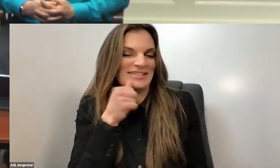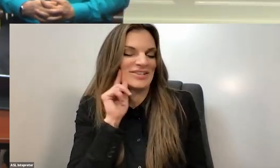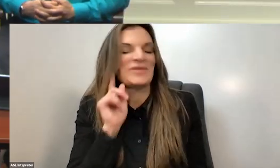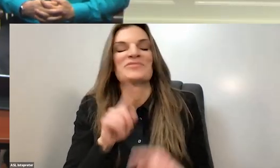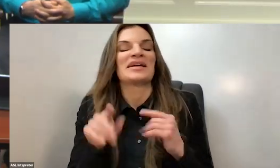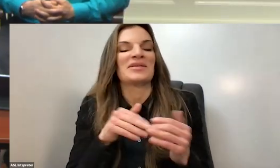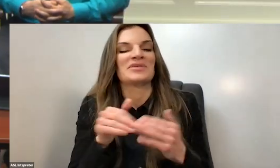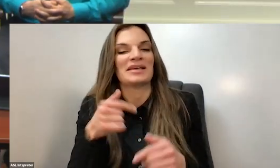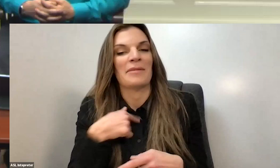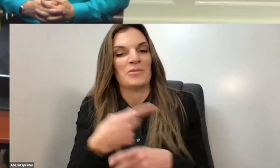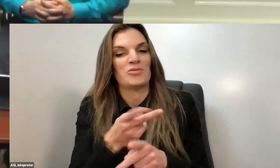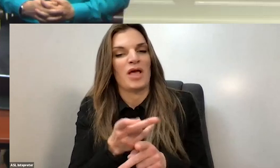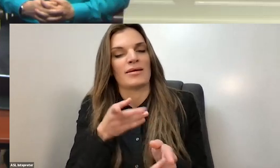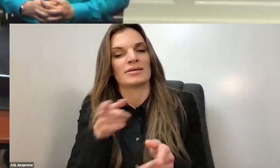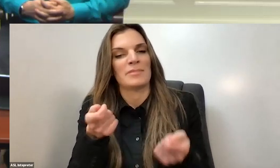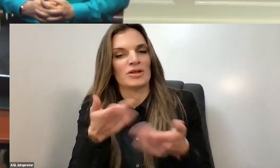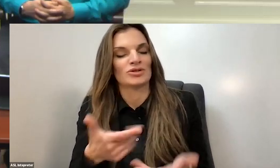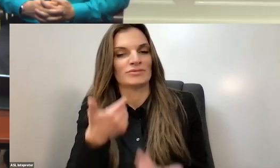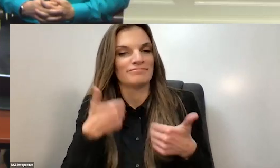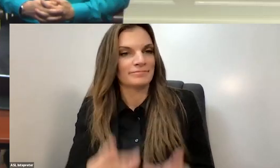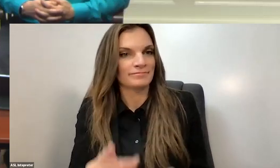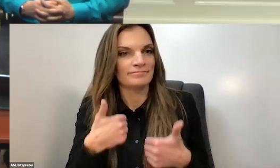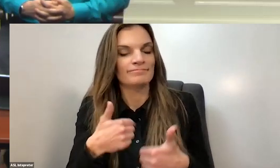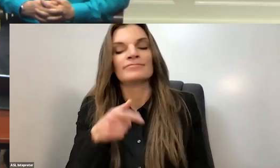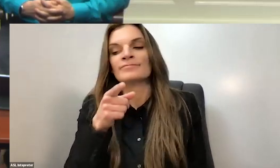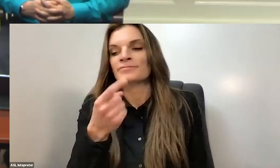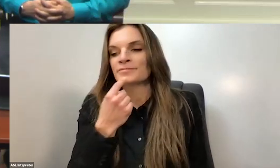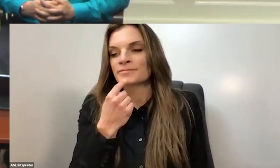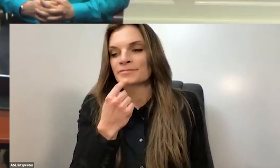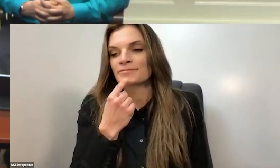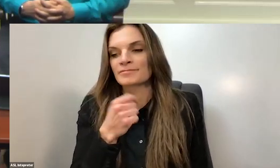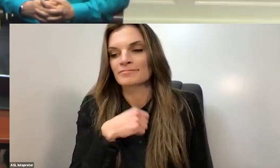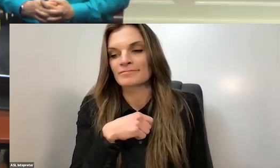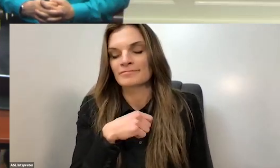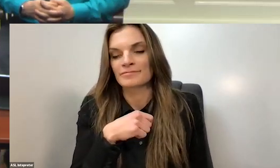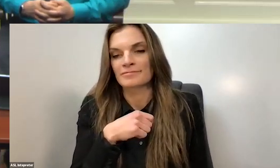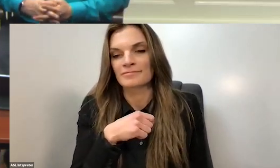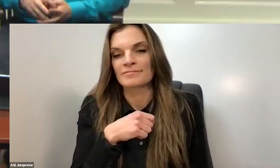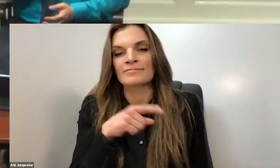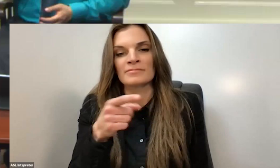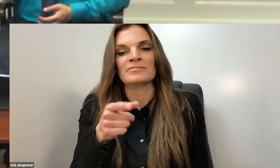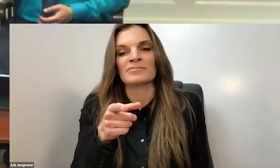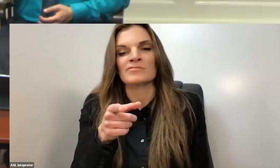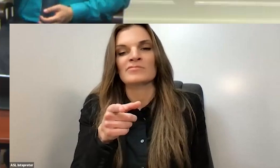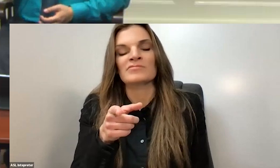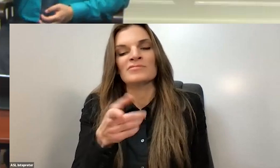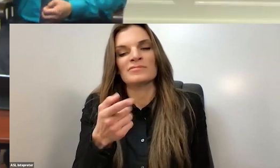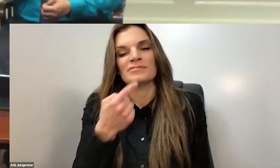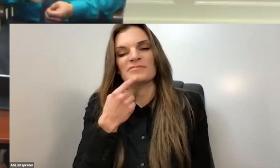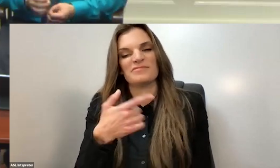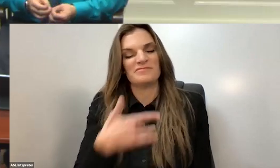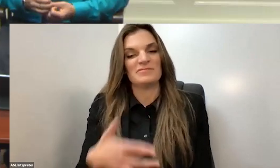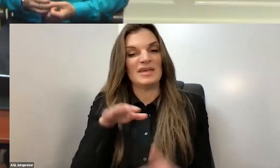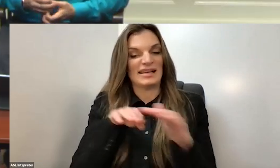a product manager, I know you said the accessibility is always a trade-off, and that's